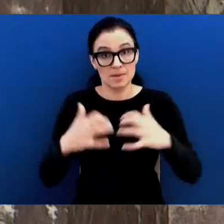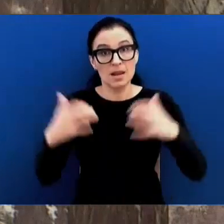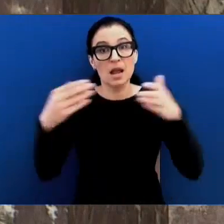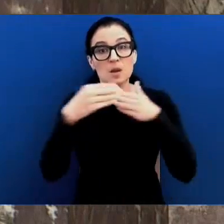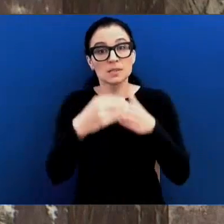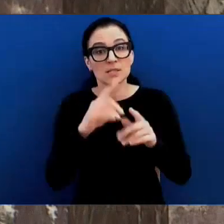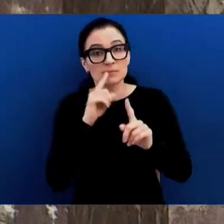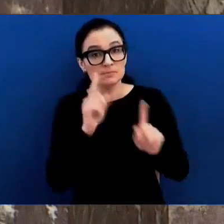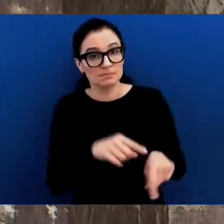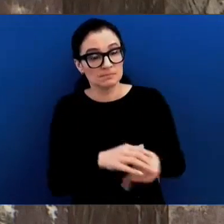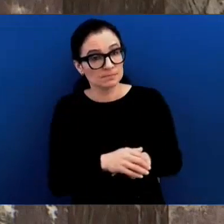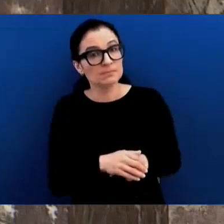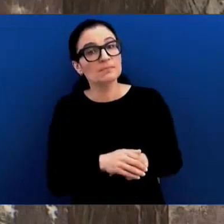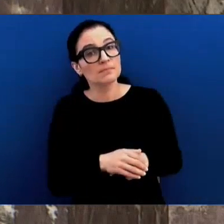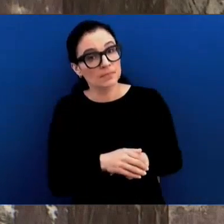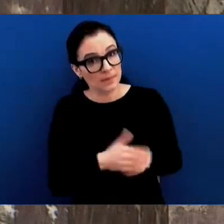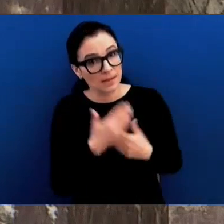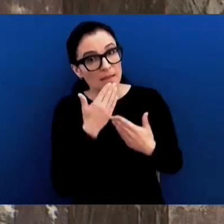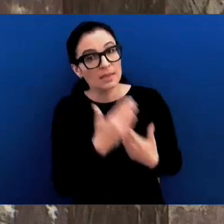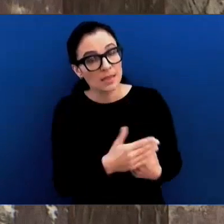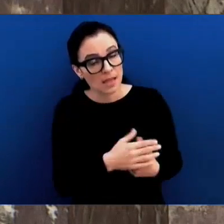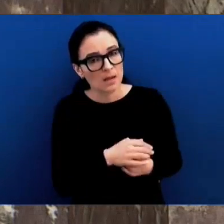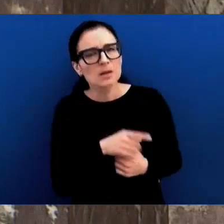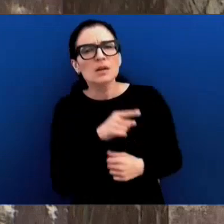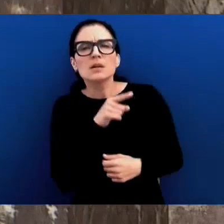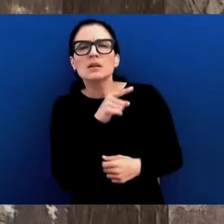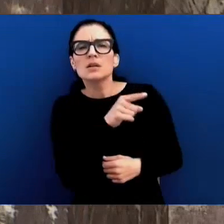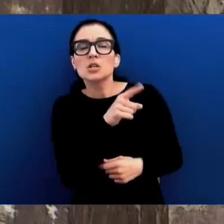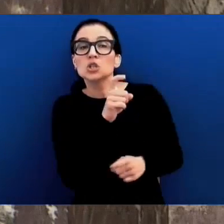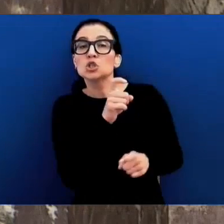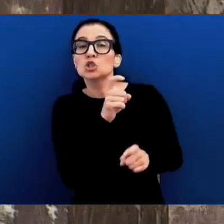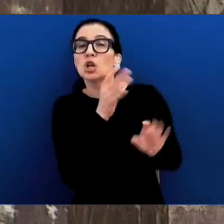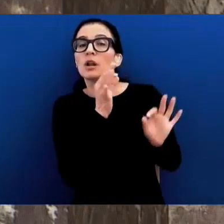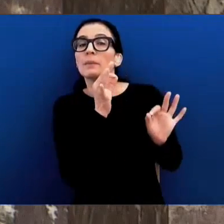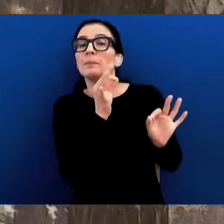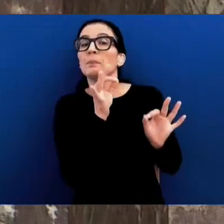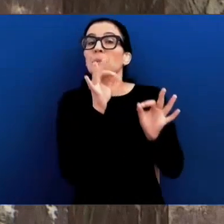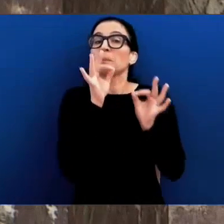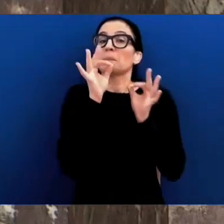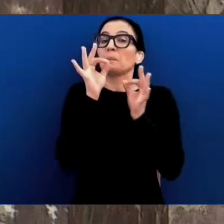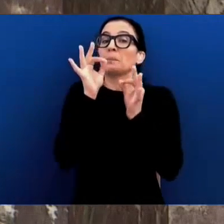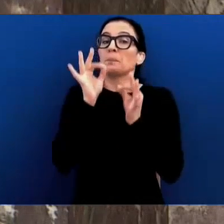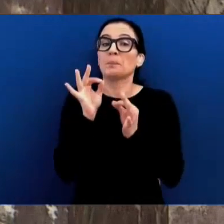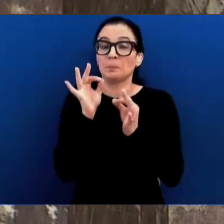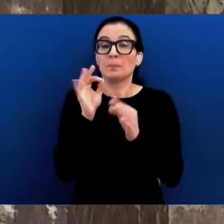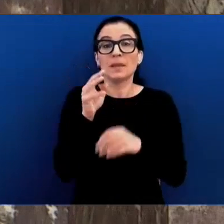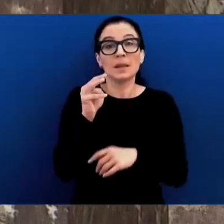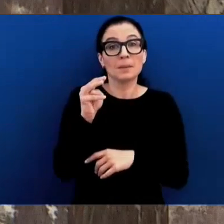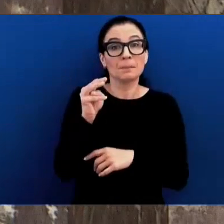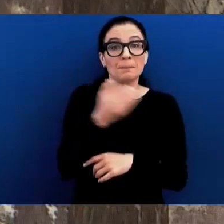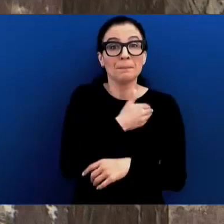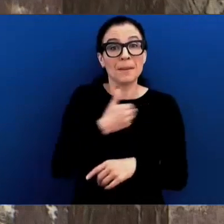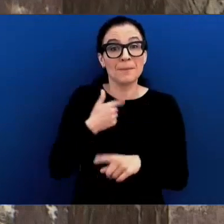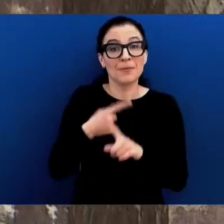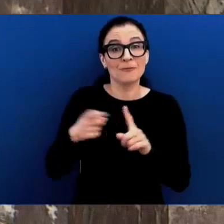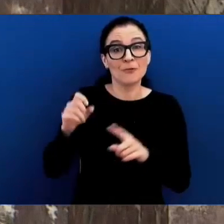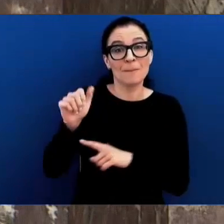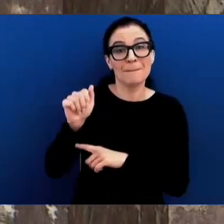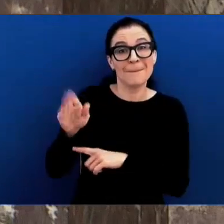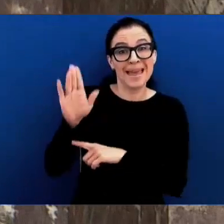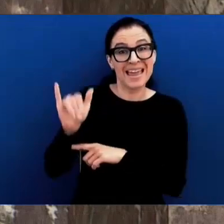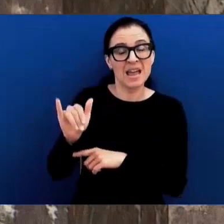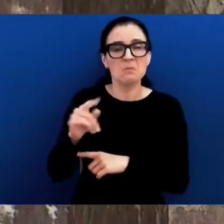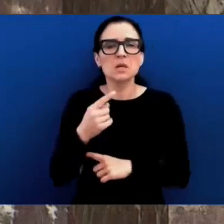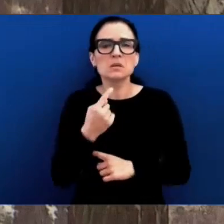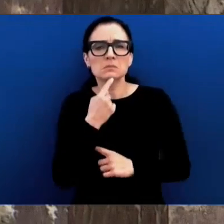shoulder to see the member from Abbotsford who said, I think people, well, the majority of people had the opportunity to consider the carbon tax in the